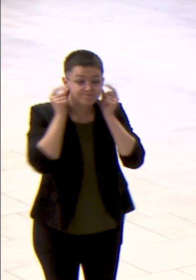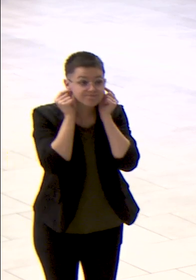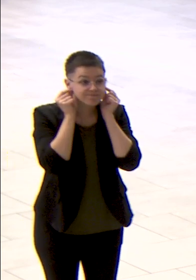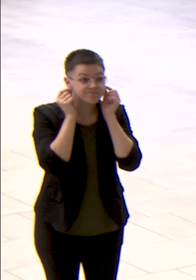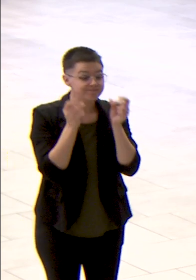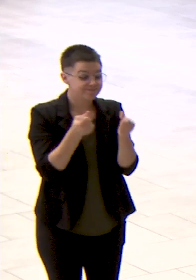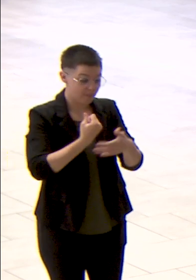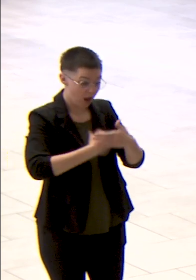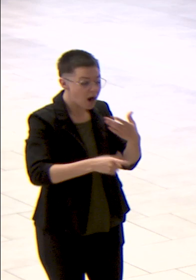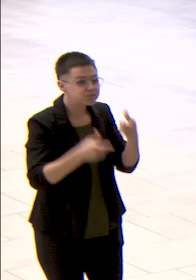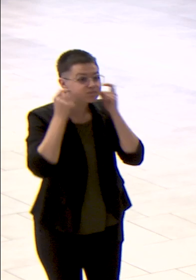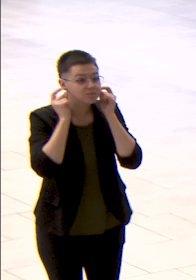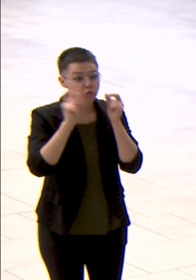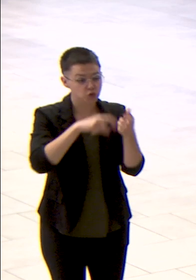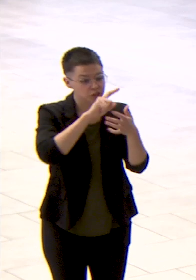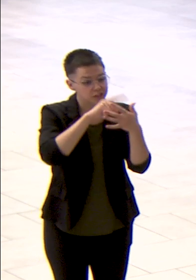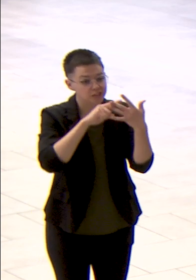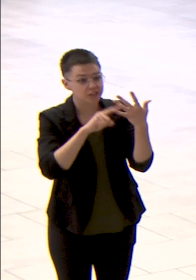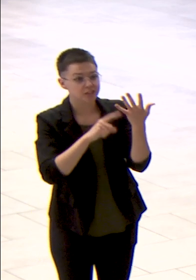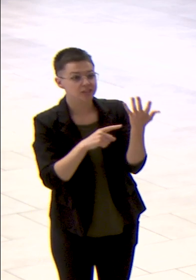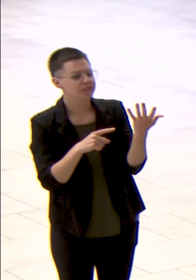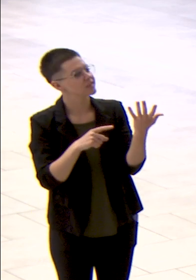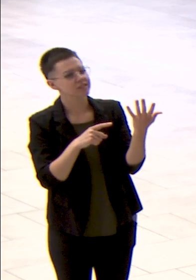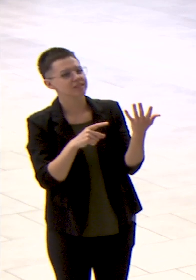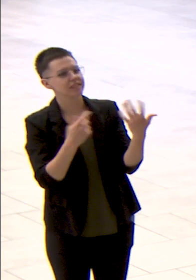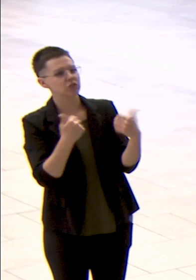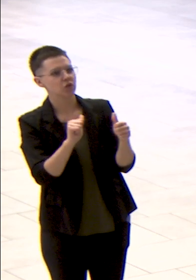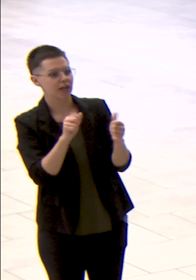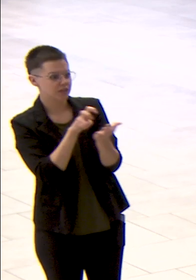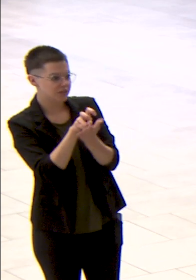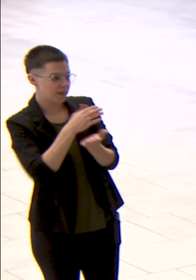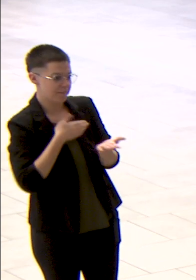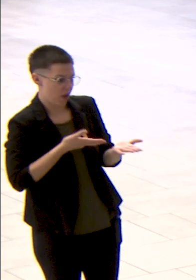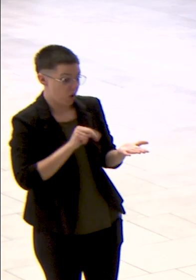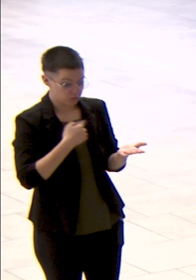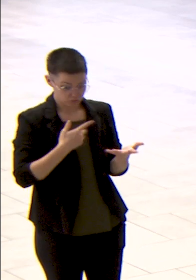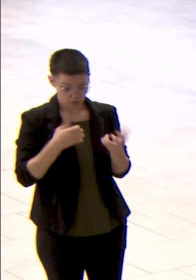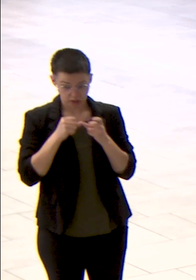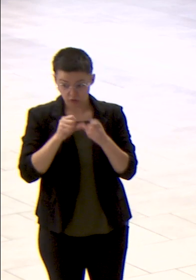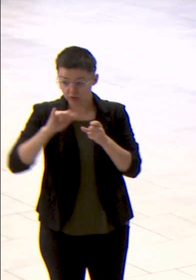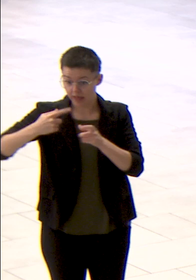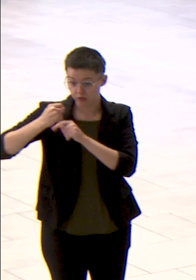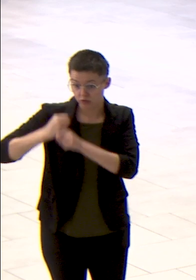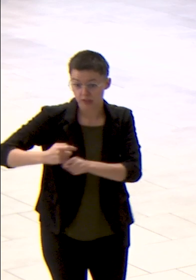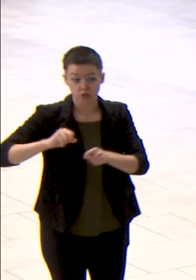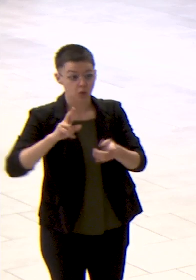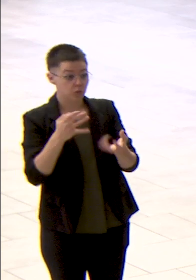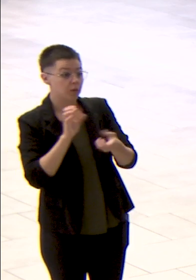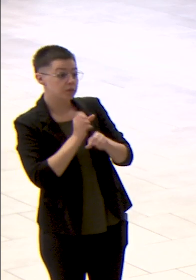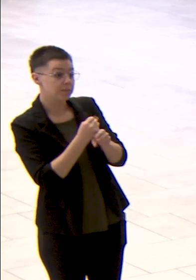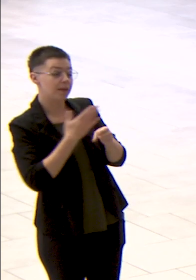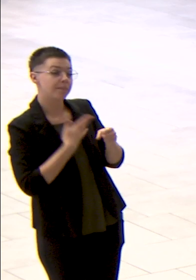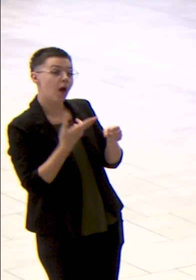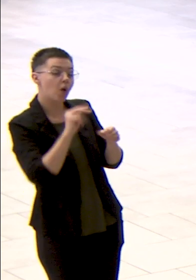out of the womb. You should do this. You should do that. And, like, trying to also forge our own paths. Like, well, do I really want to continue that? Or do I want to make my own decisions?